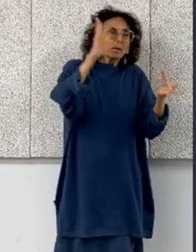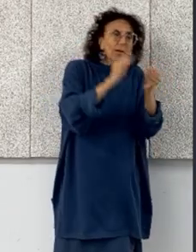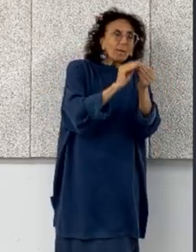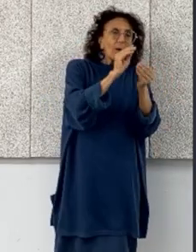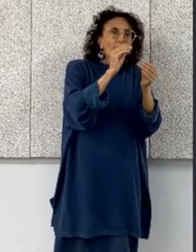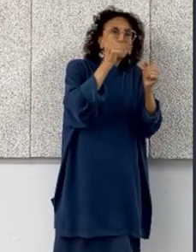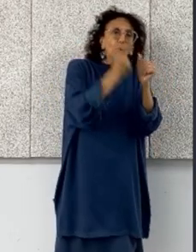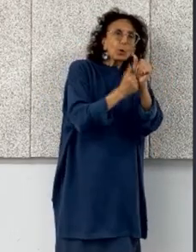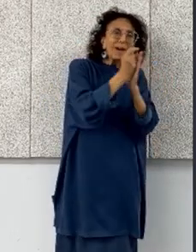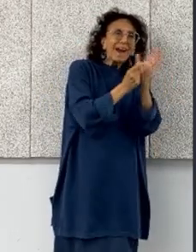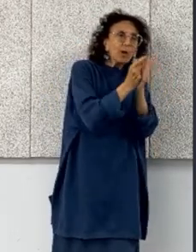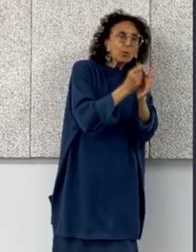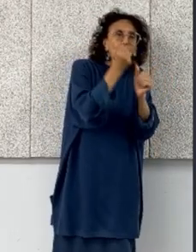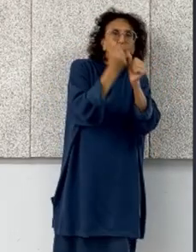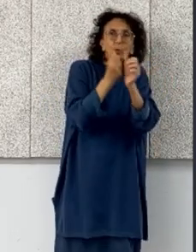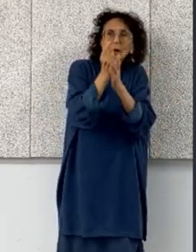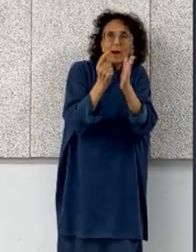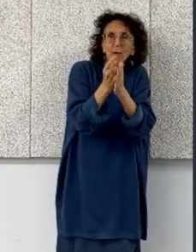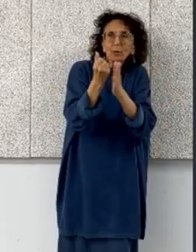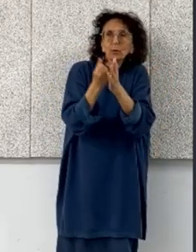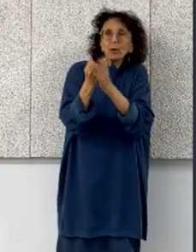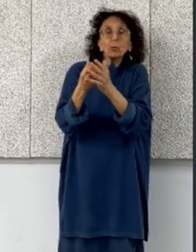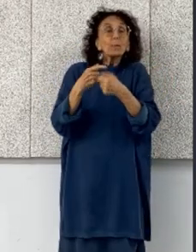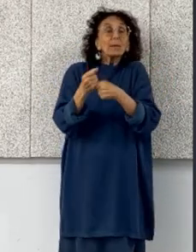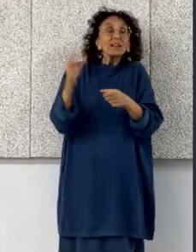project, and we're estimating, and it's not exact.